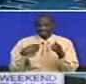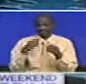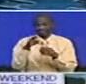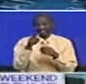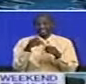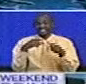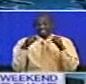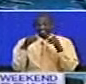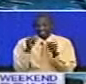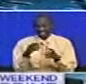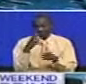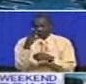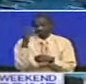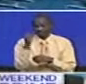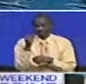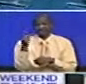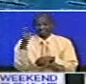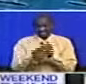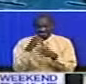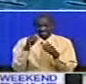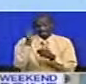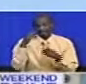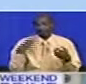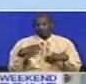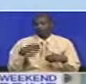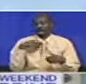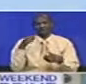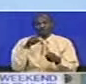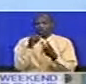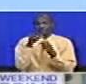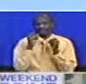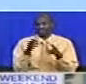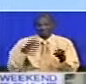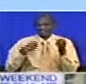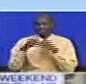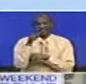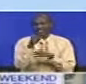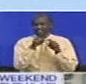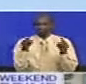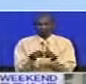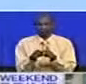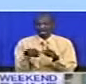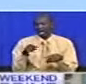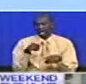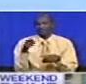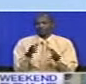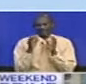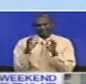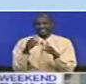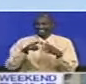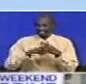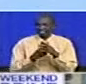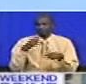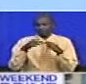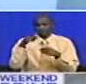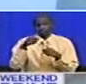succeed after the 45 days, Kenyans will have no option but to purchase set-top boxes and start the process of